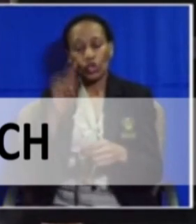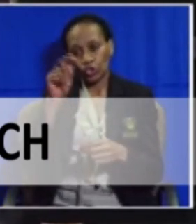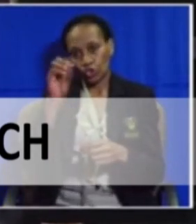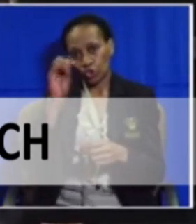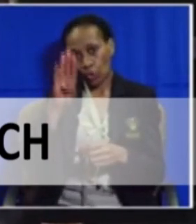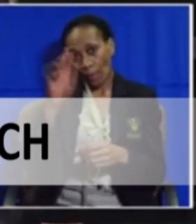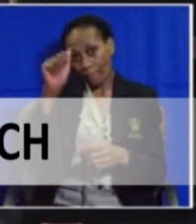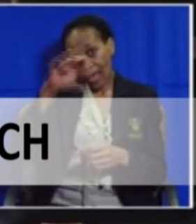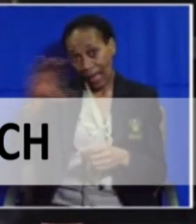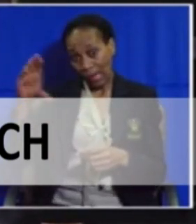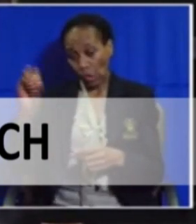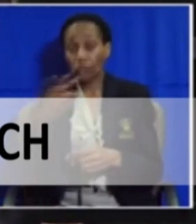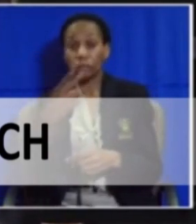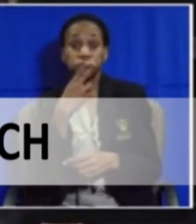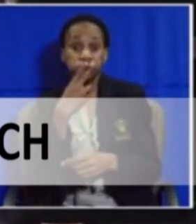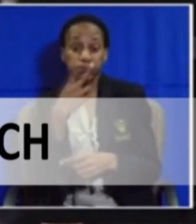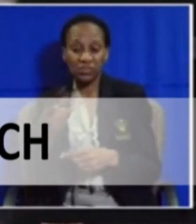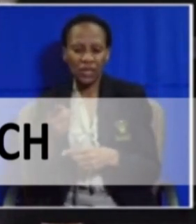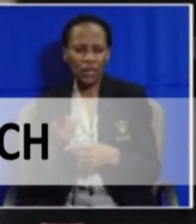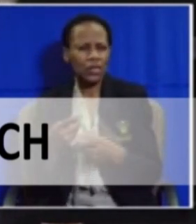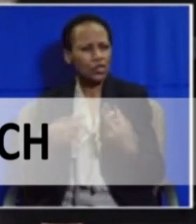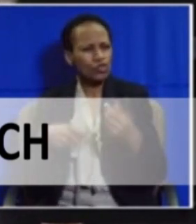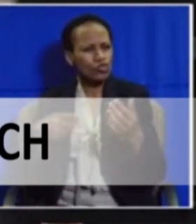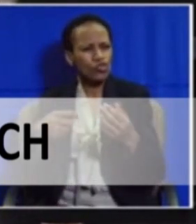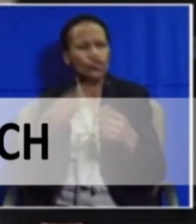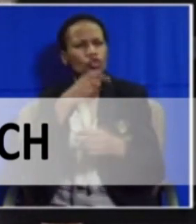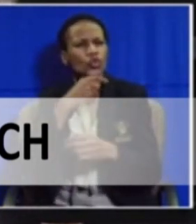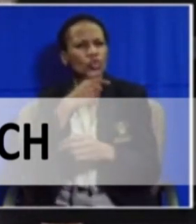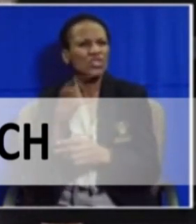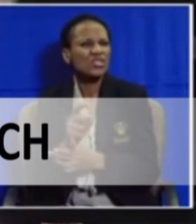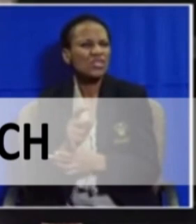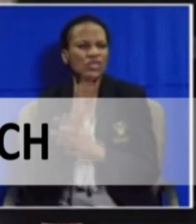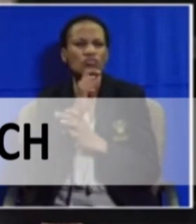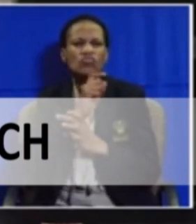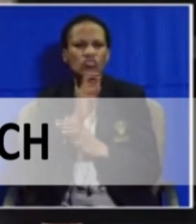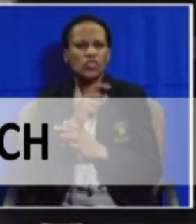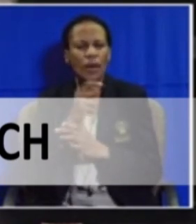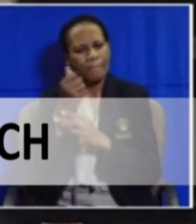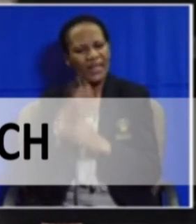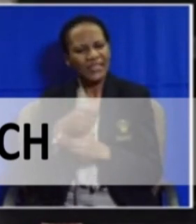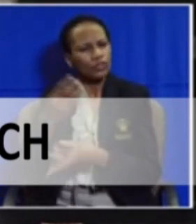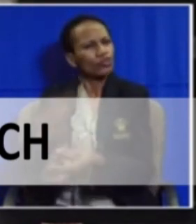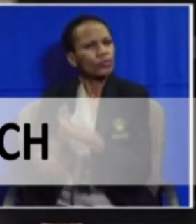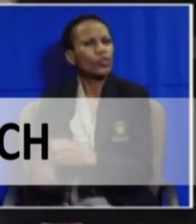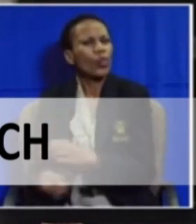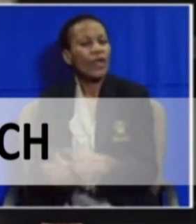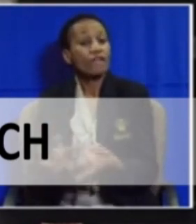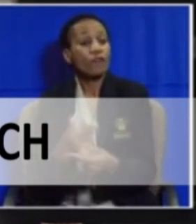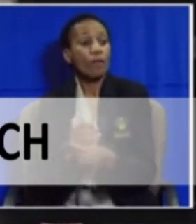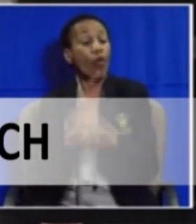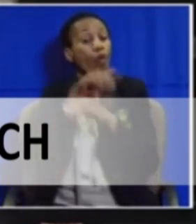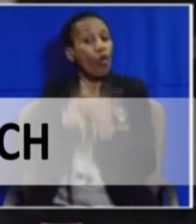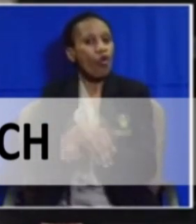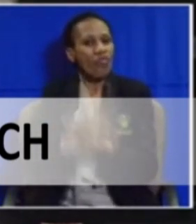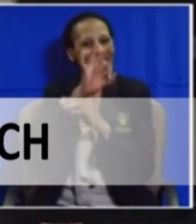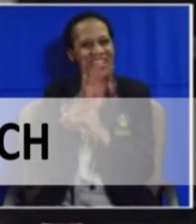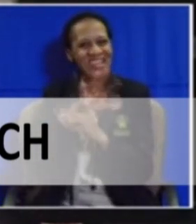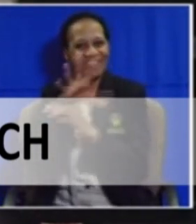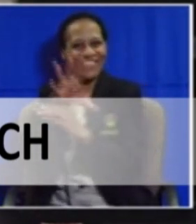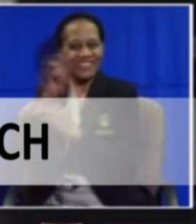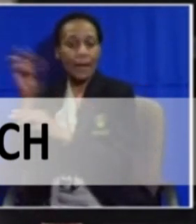bringing in the total of value of illicit tobacco seized during the pandemic to over 350 million.